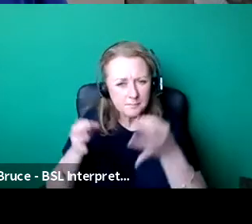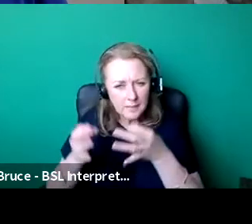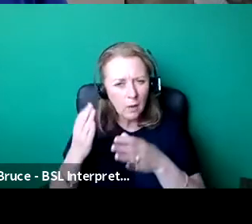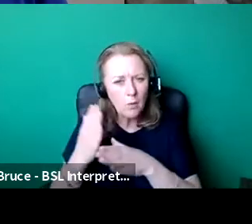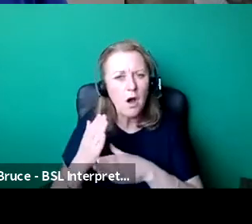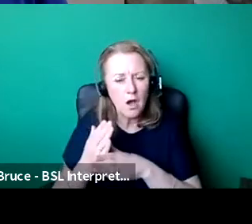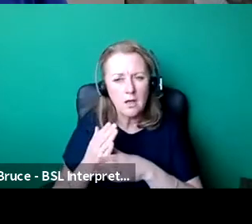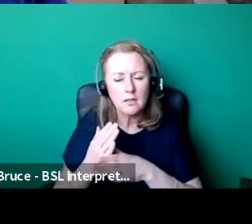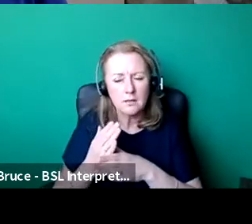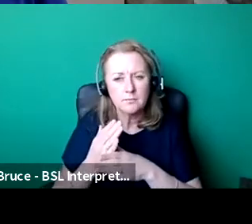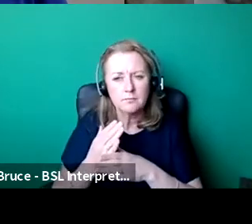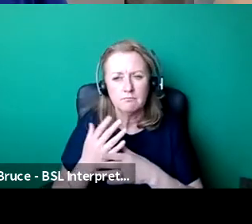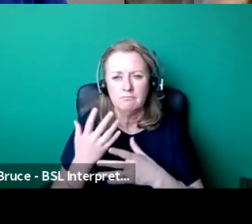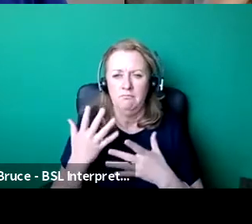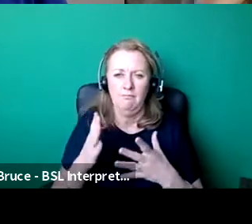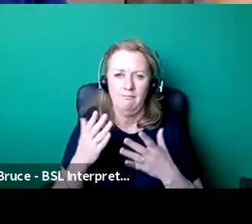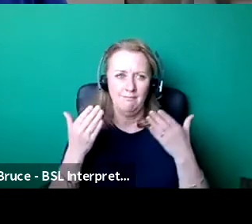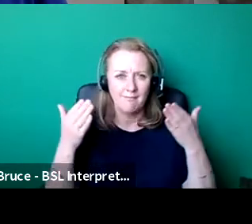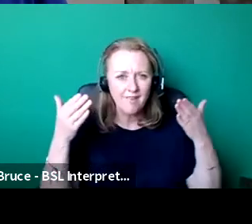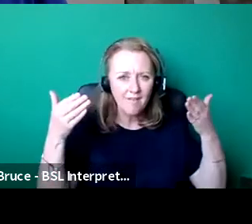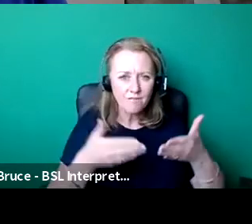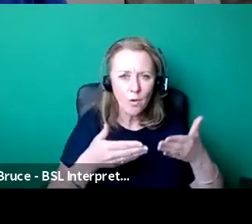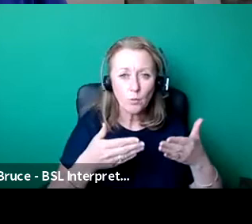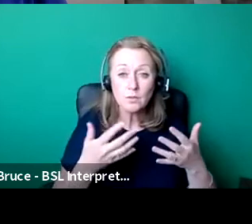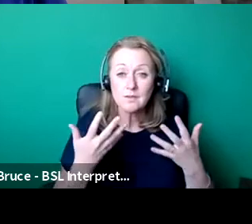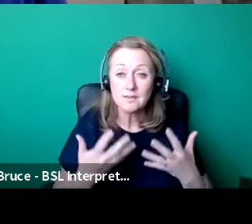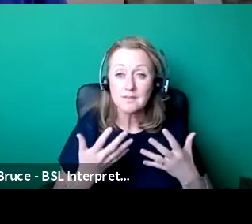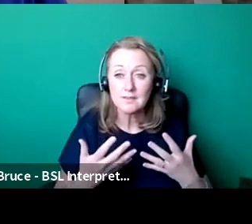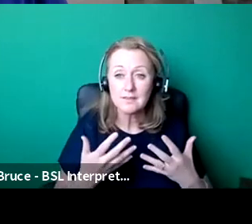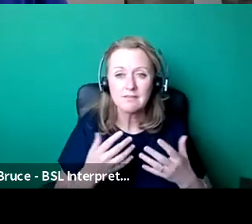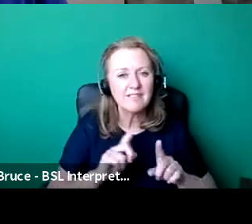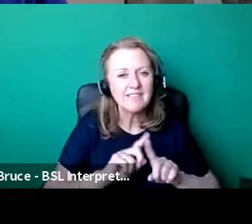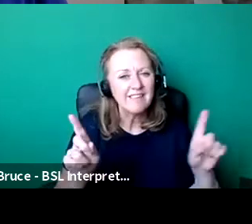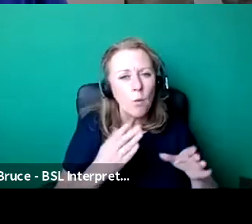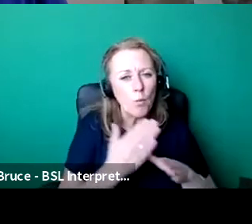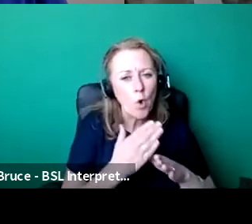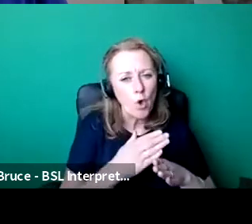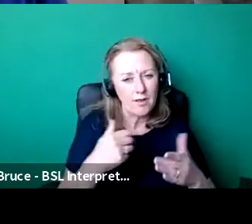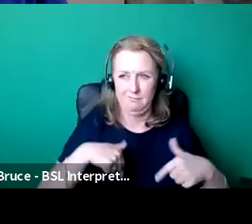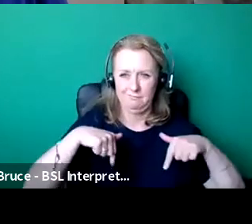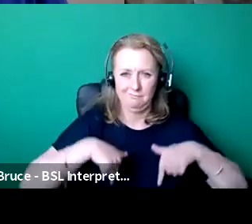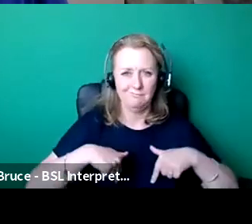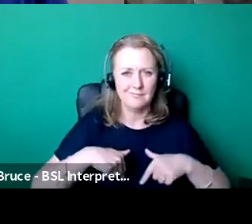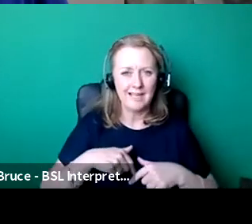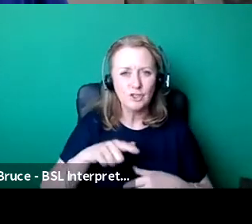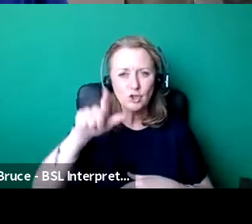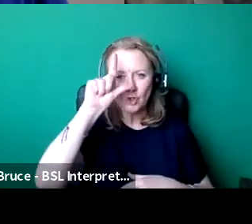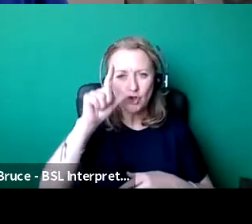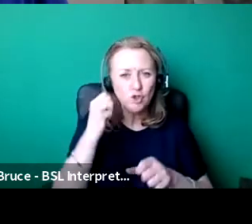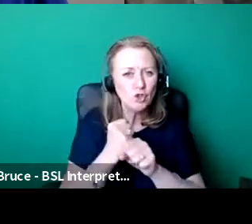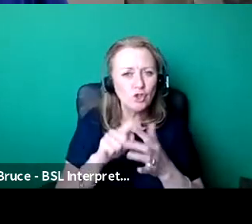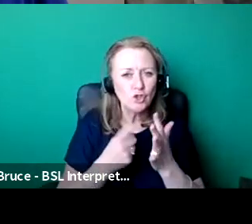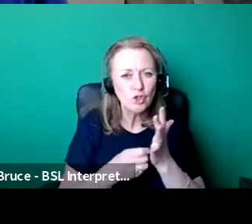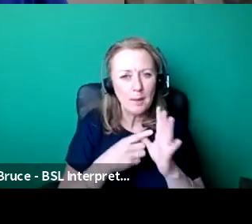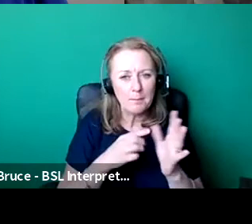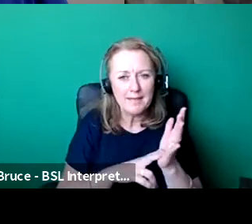bit, and I try to focus now on producing a different work in Germany. But I was happy last year